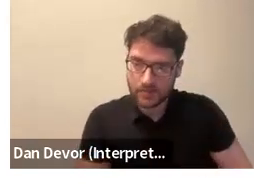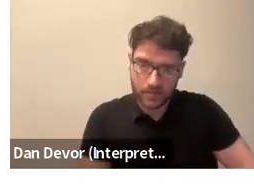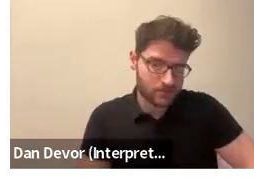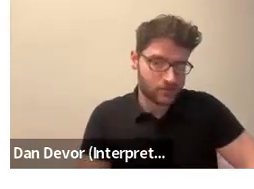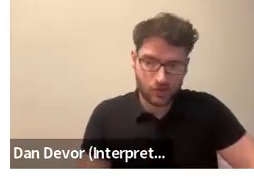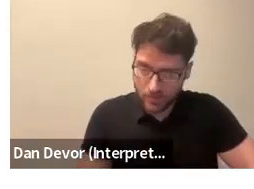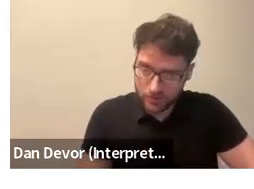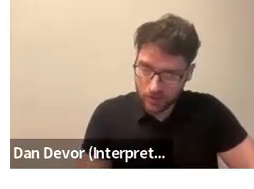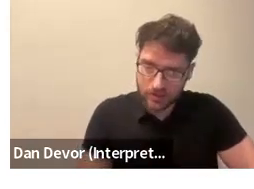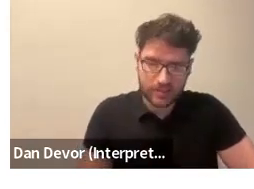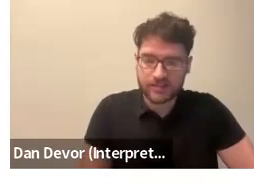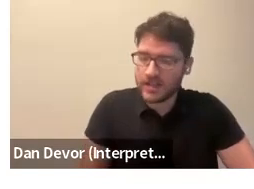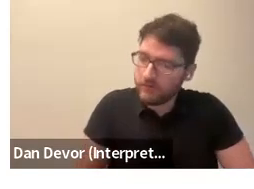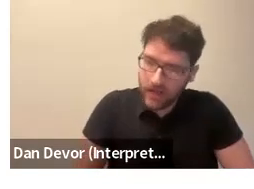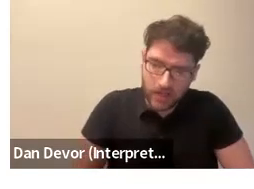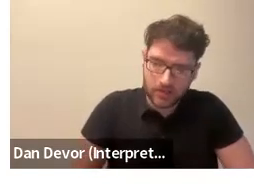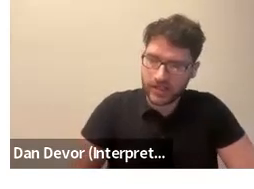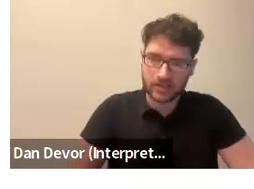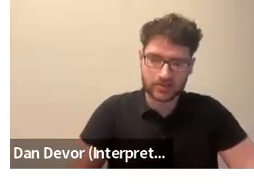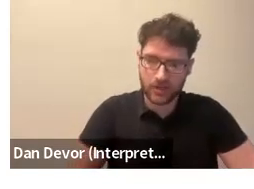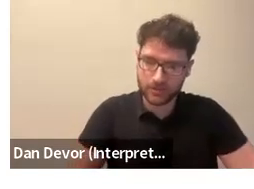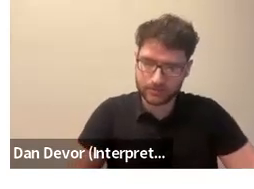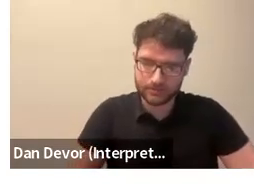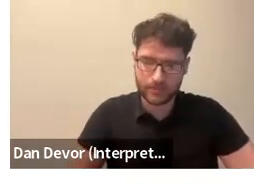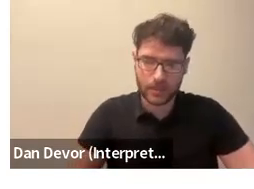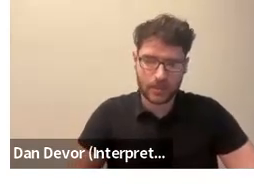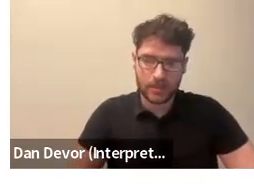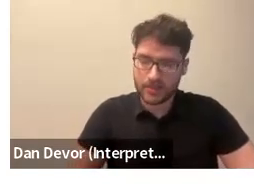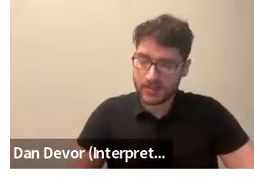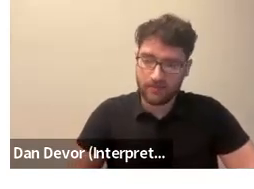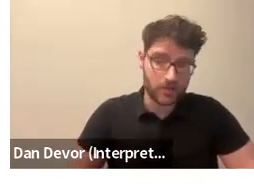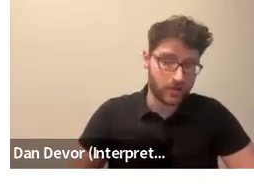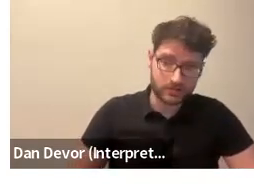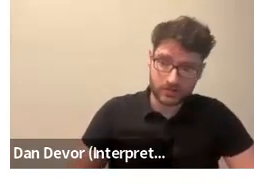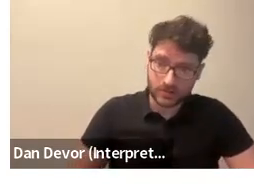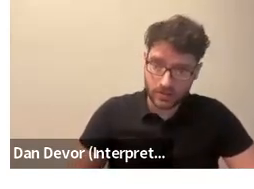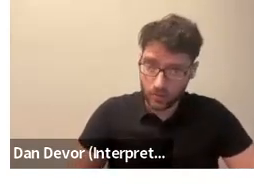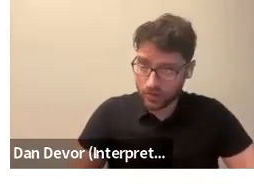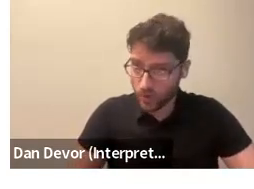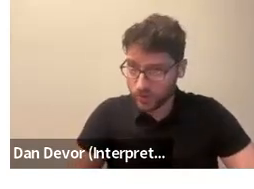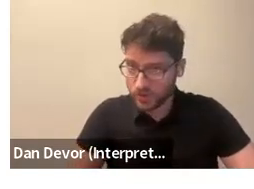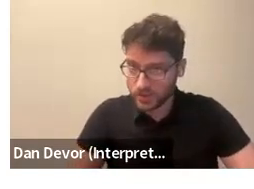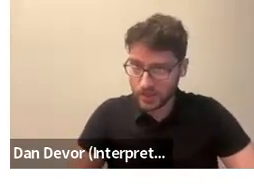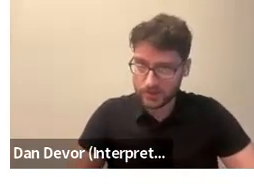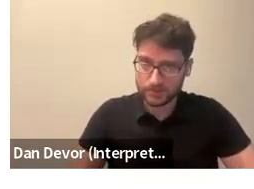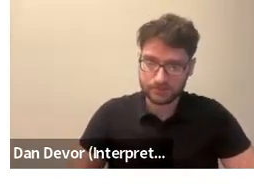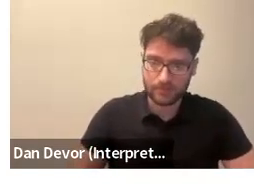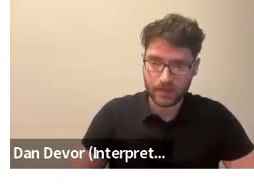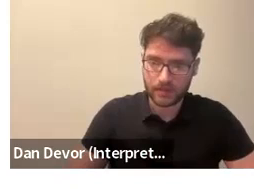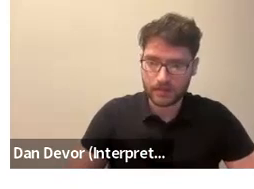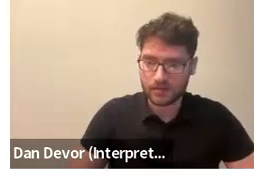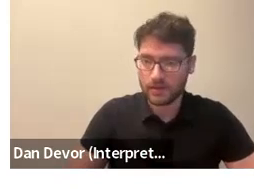Syntax as well, so your grammar structure, it does not follow English grammar. It does not follow English word order